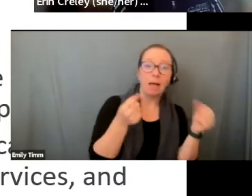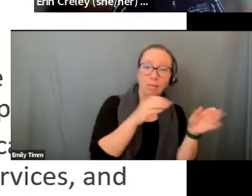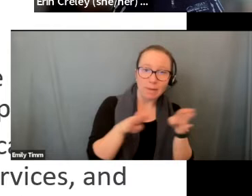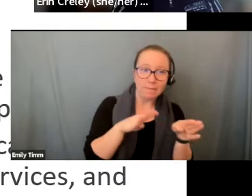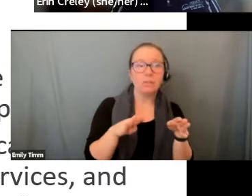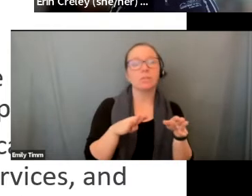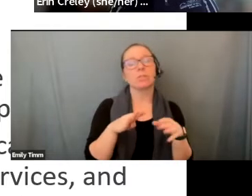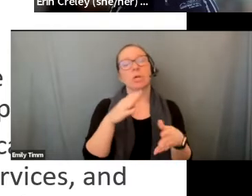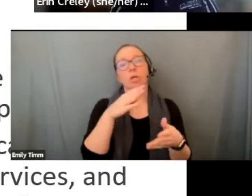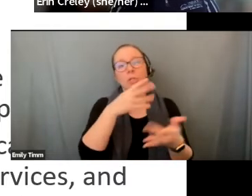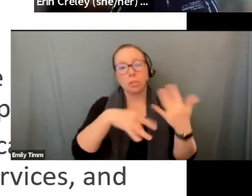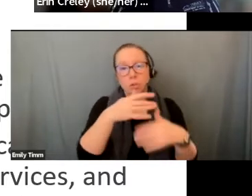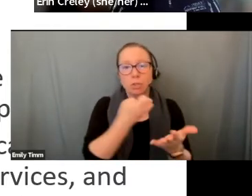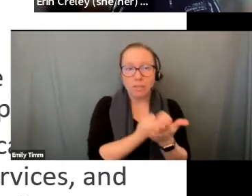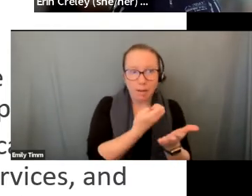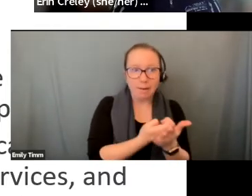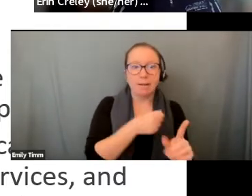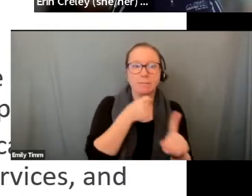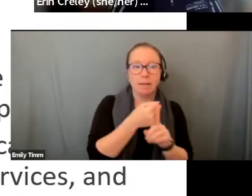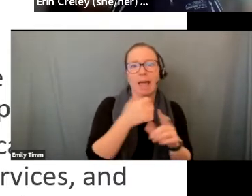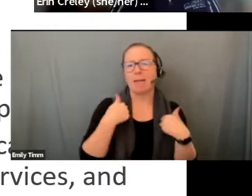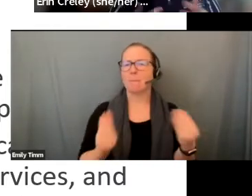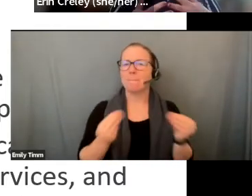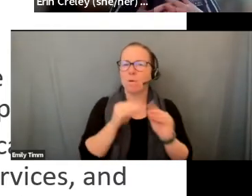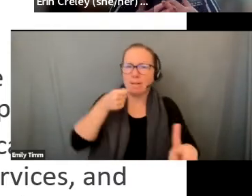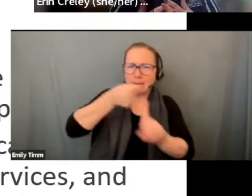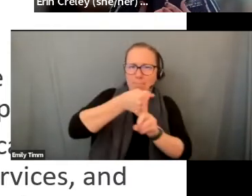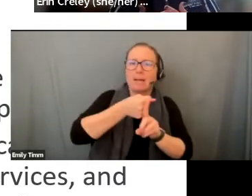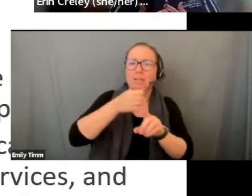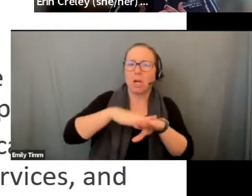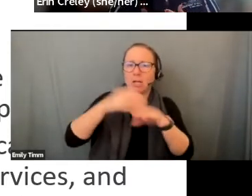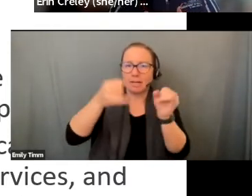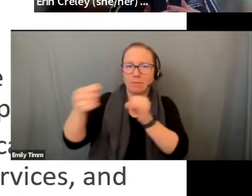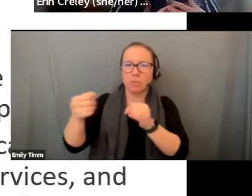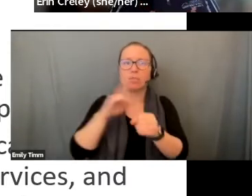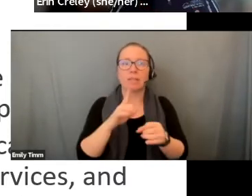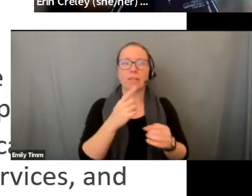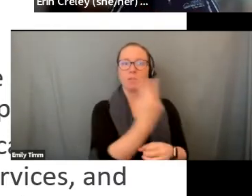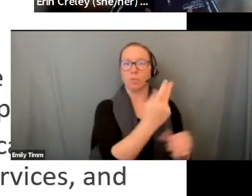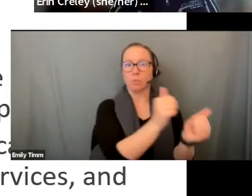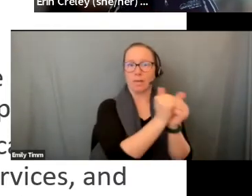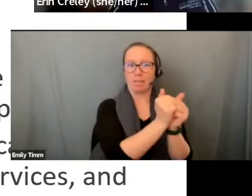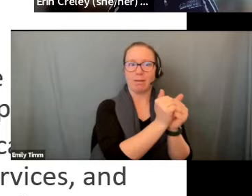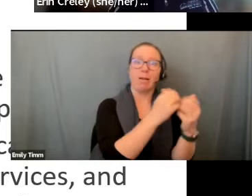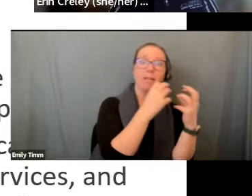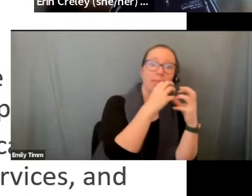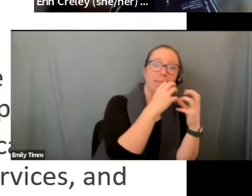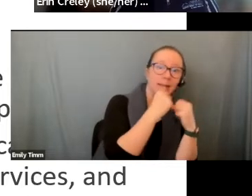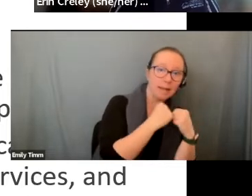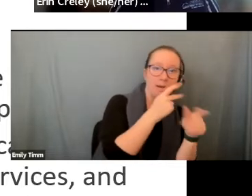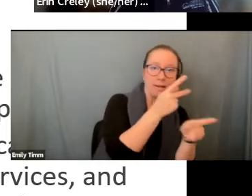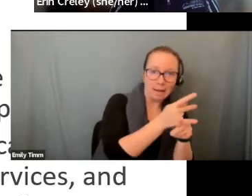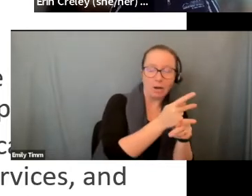factors, and physical environment have a much bigger impact. So bringing those 2 together, so the care piece and the prevention